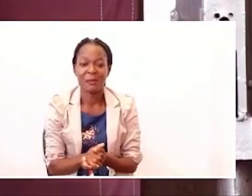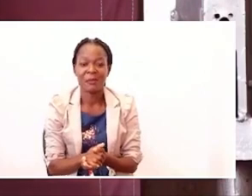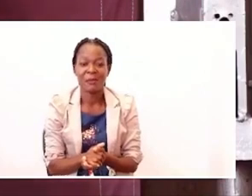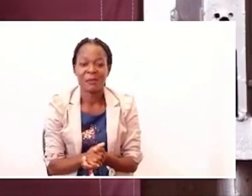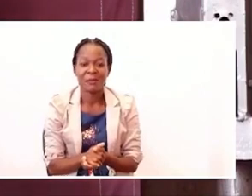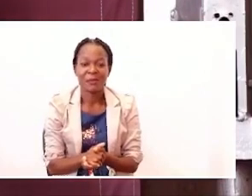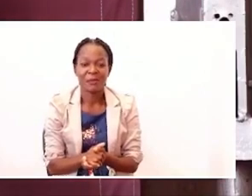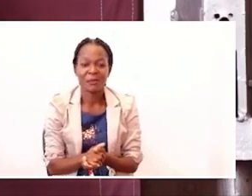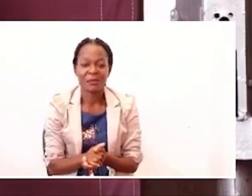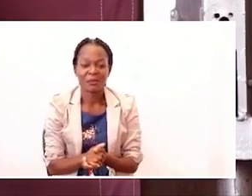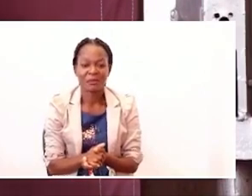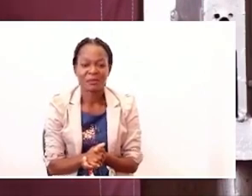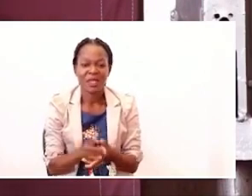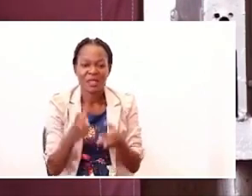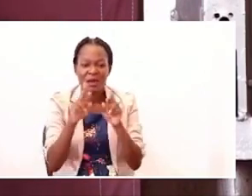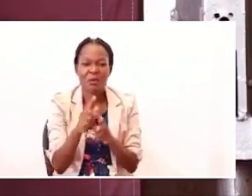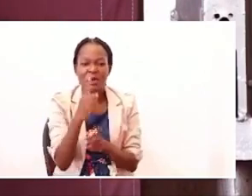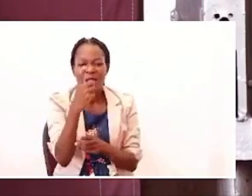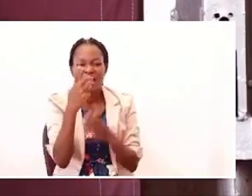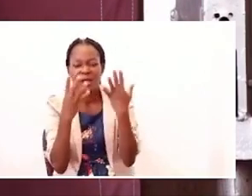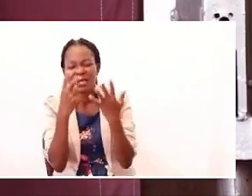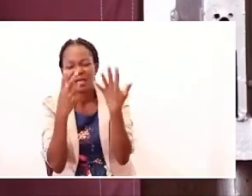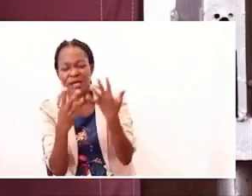the Berg Report of 1981